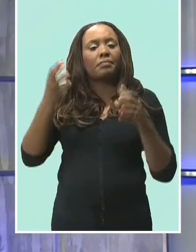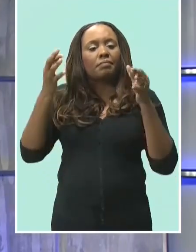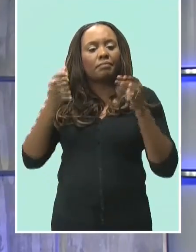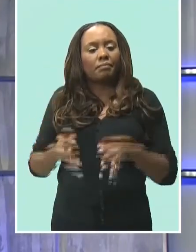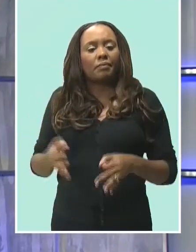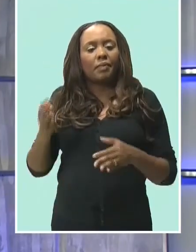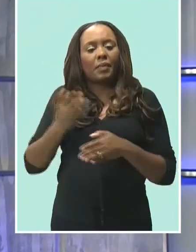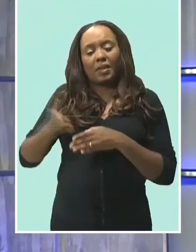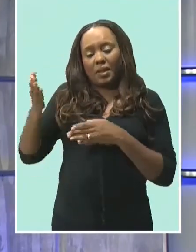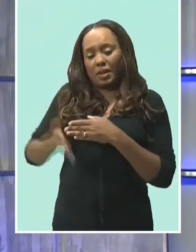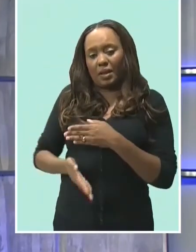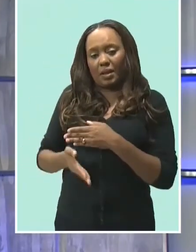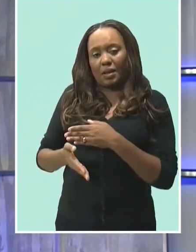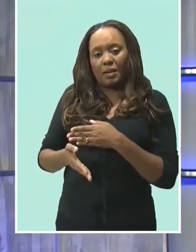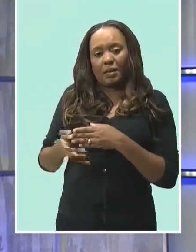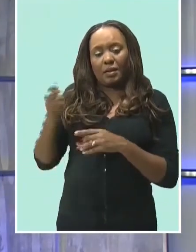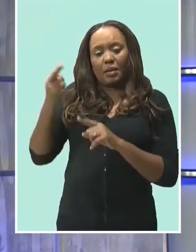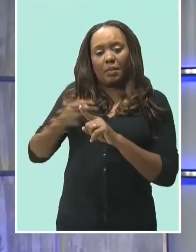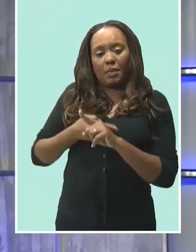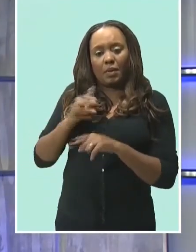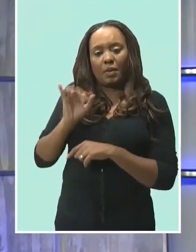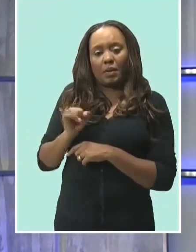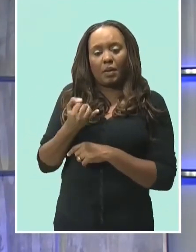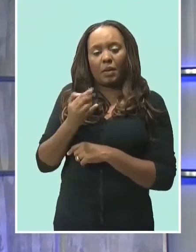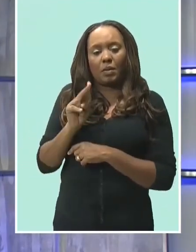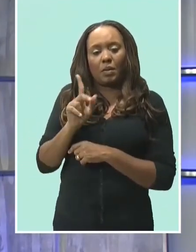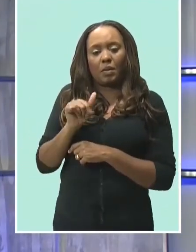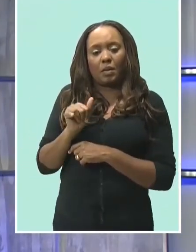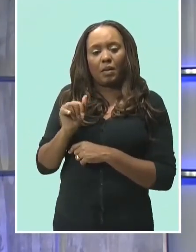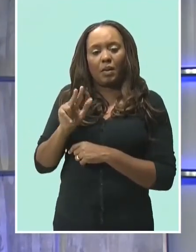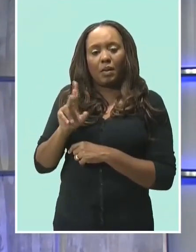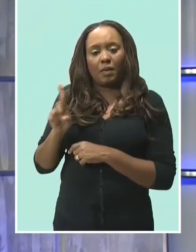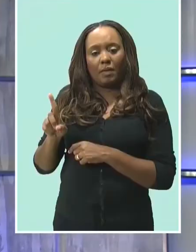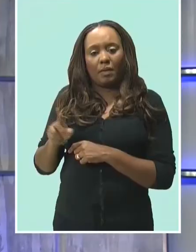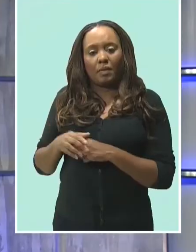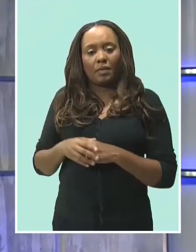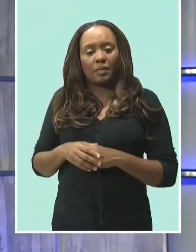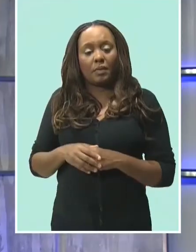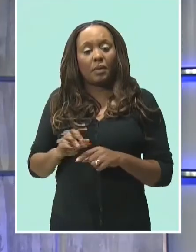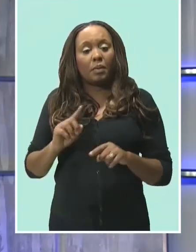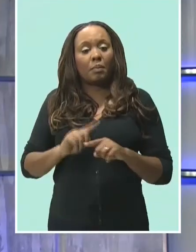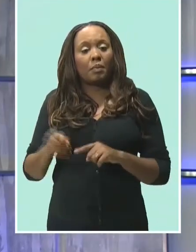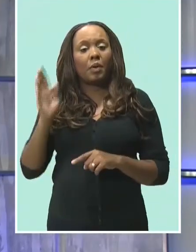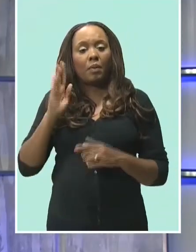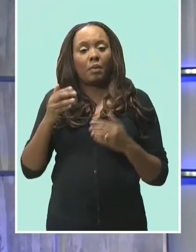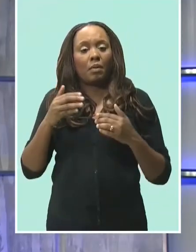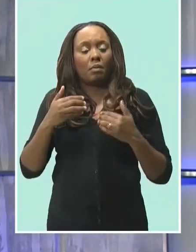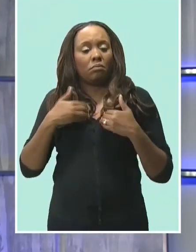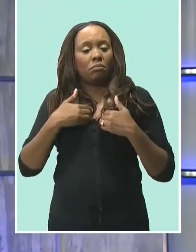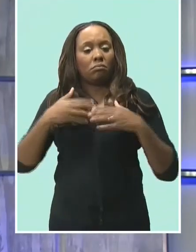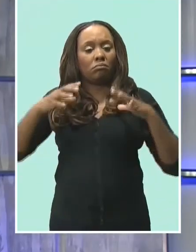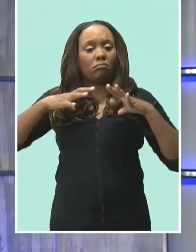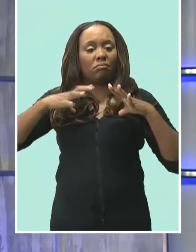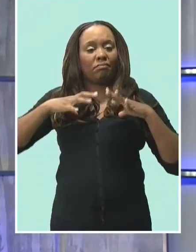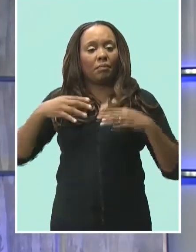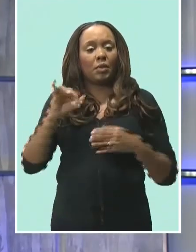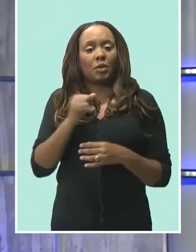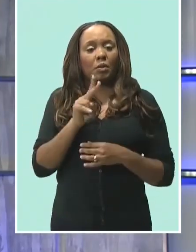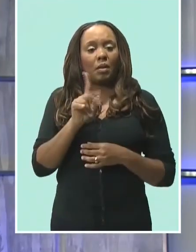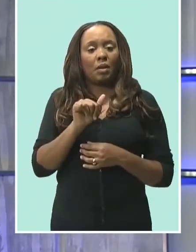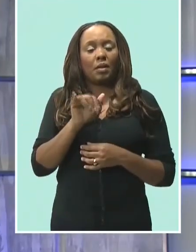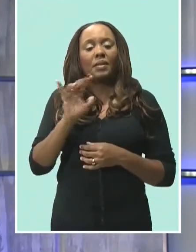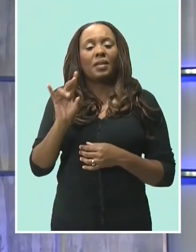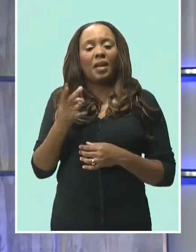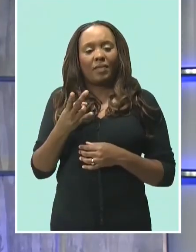effect at the end of his current appointment on July 31st, but he says he will proceed on annual leave from July 7th until month